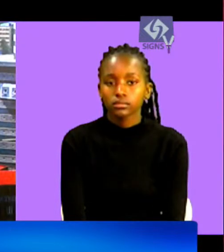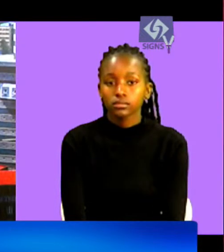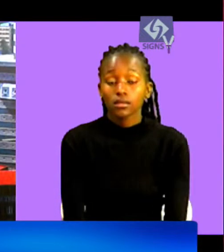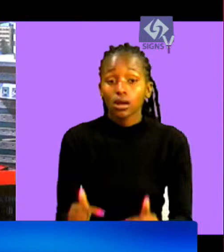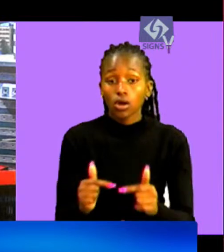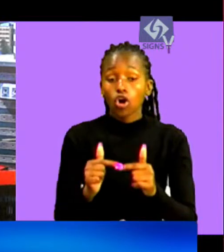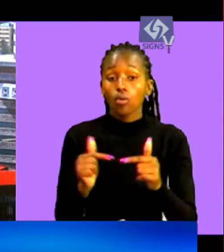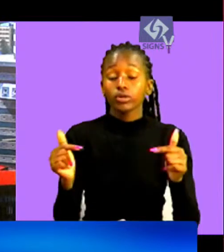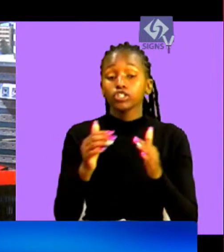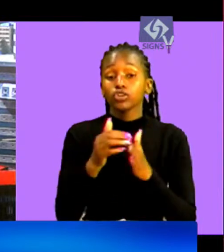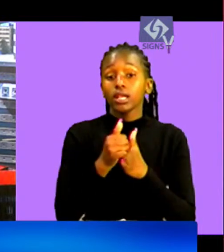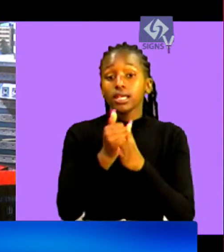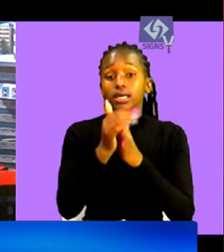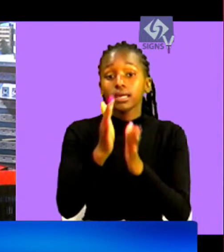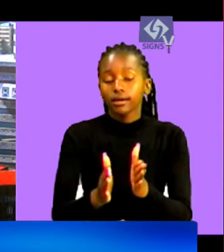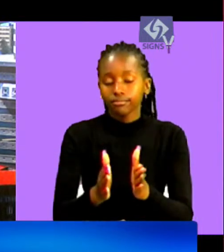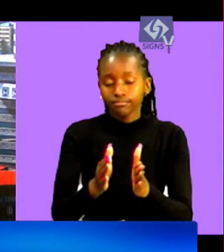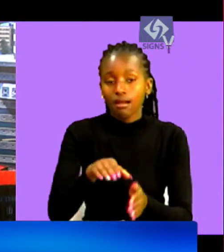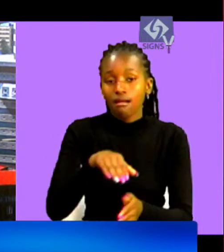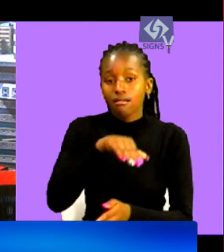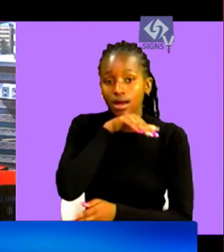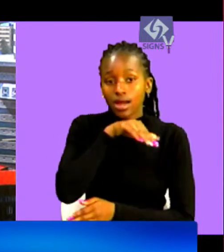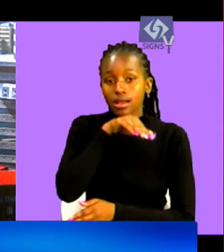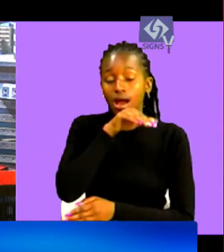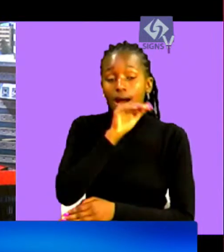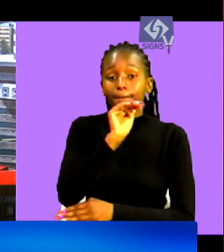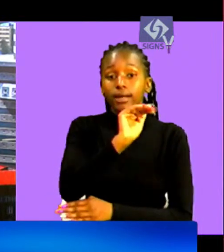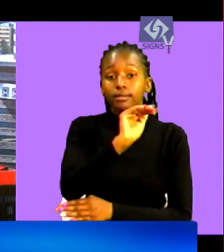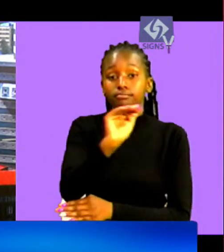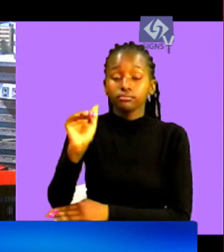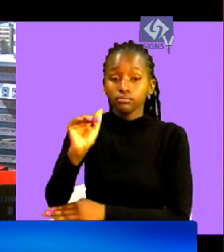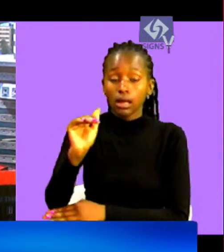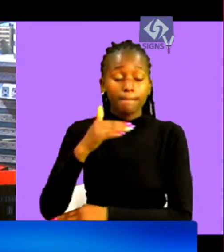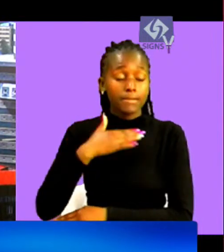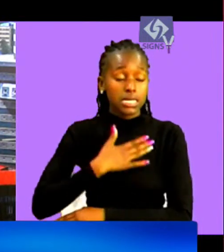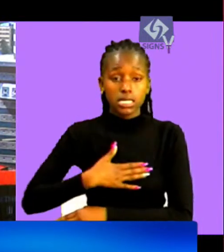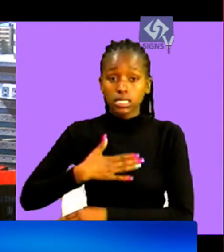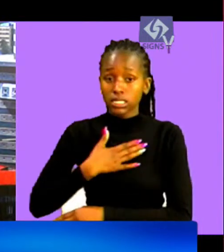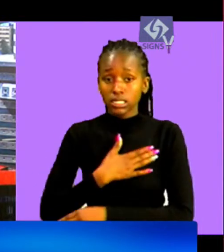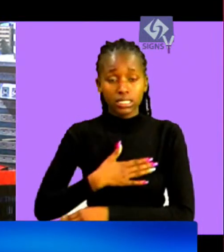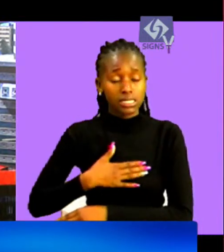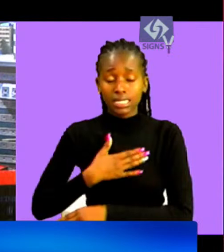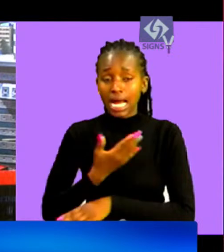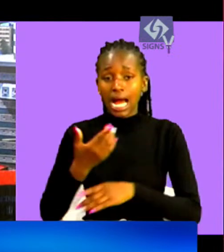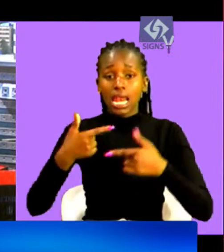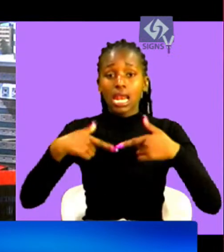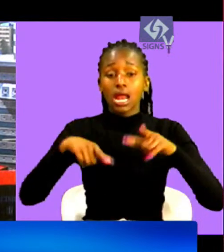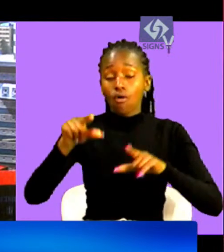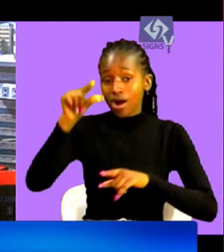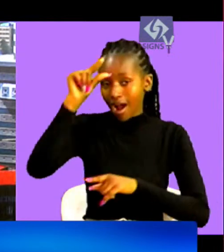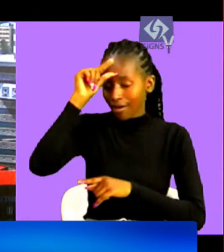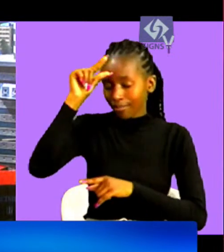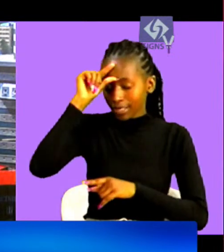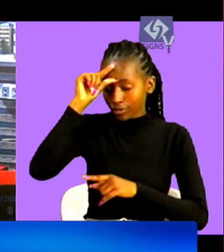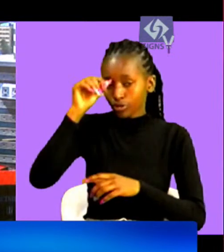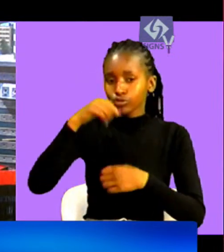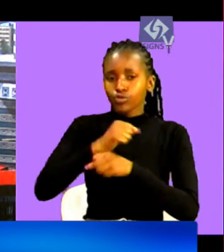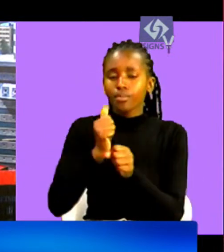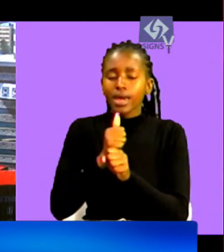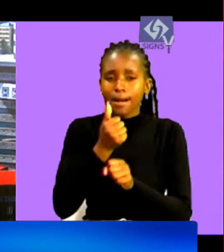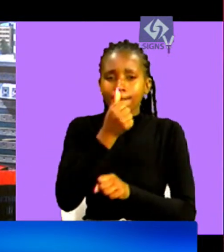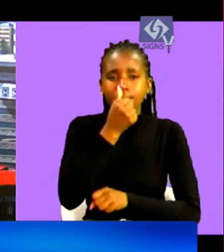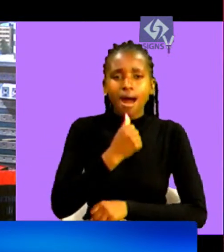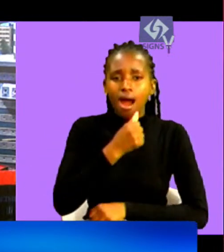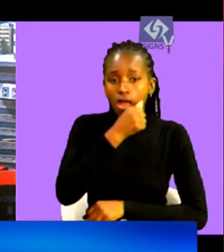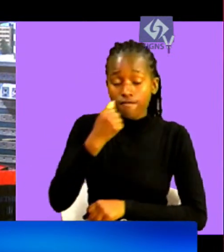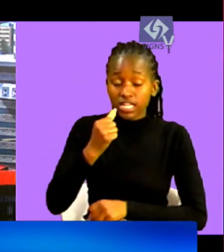Opposition leader Raila Odinga has pledged to resist the government's attempt to privatize 11